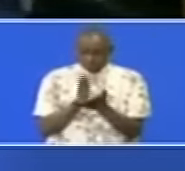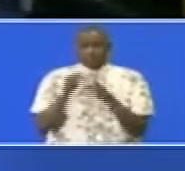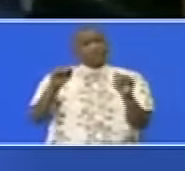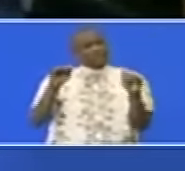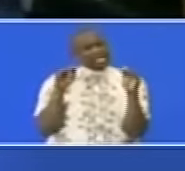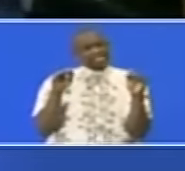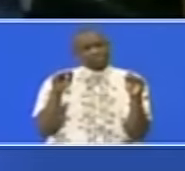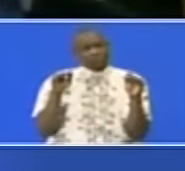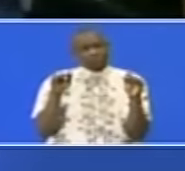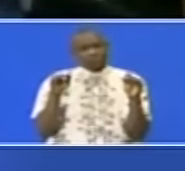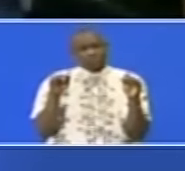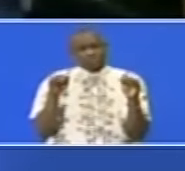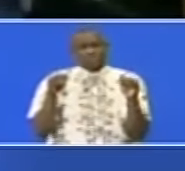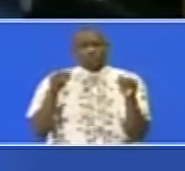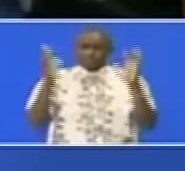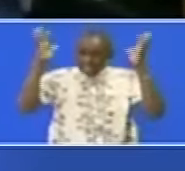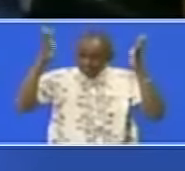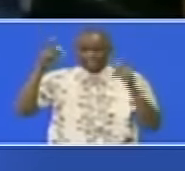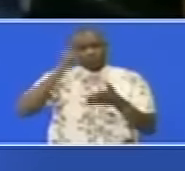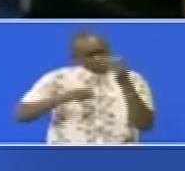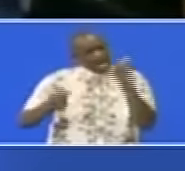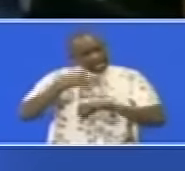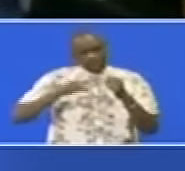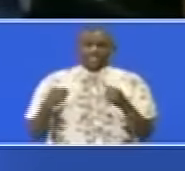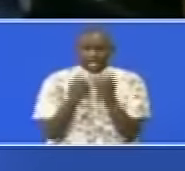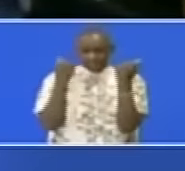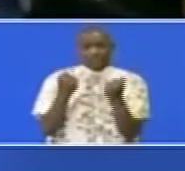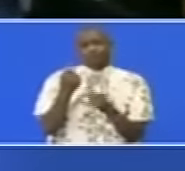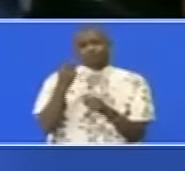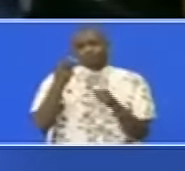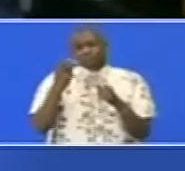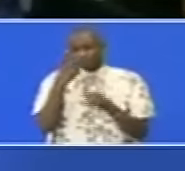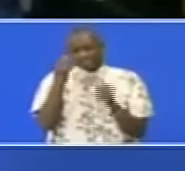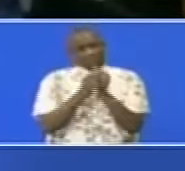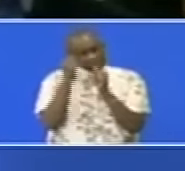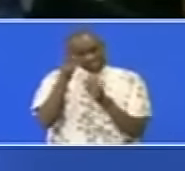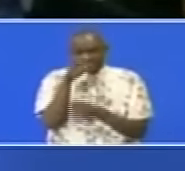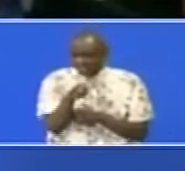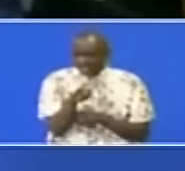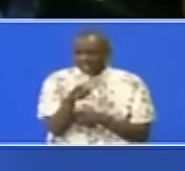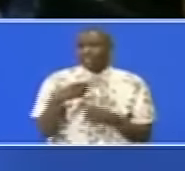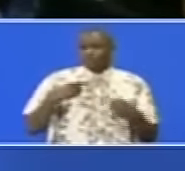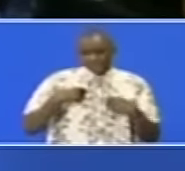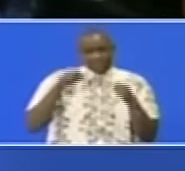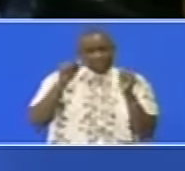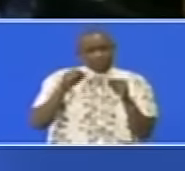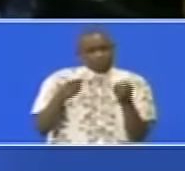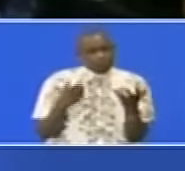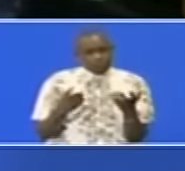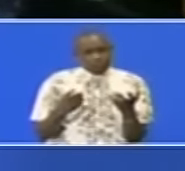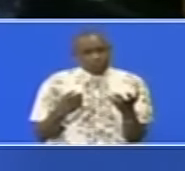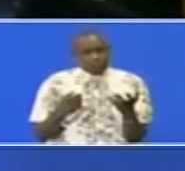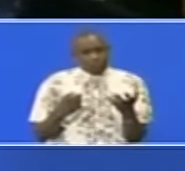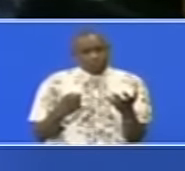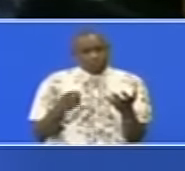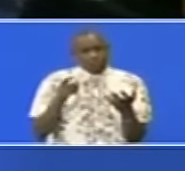to, of course, commemorate the events of 2nd of April 2015, have we gotten to terms in